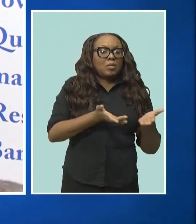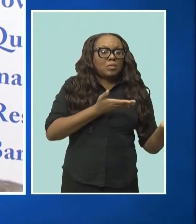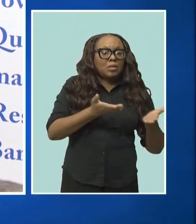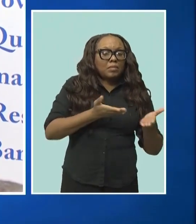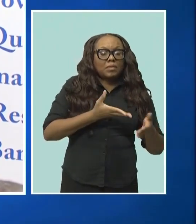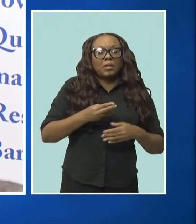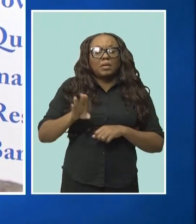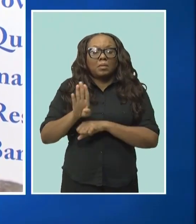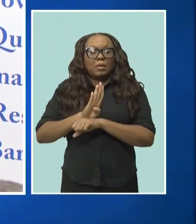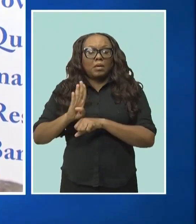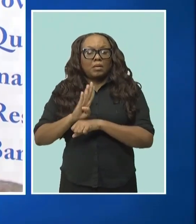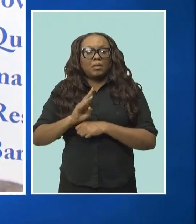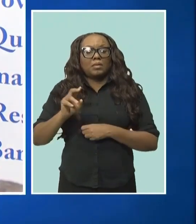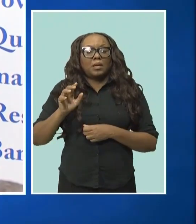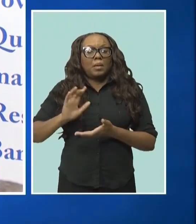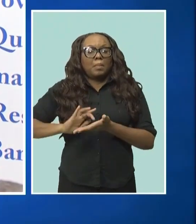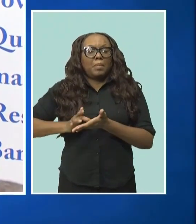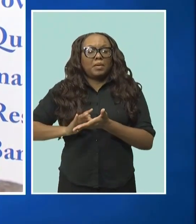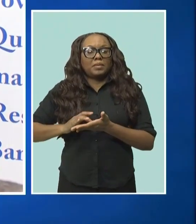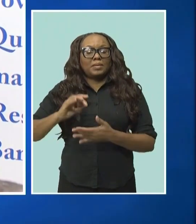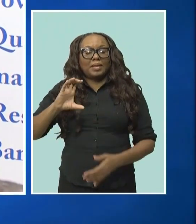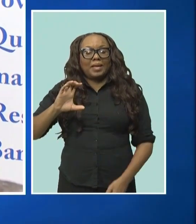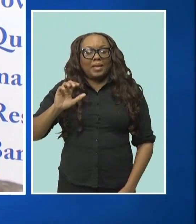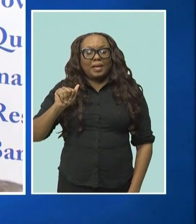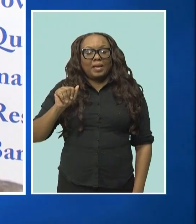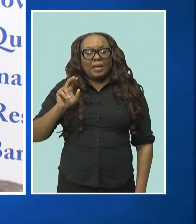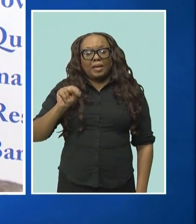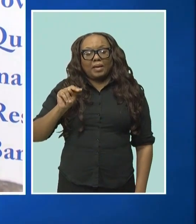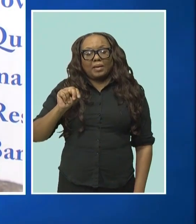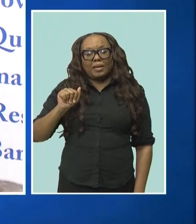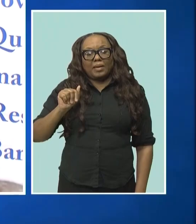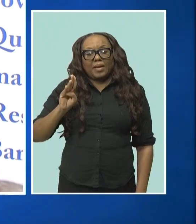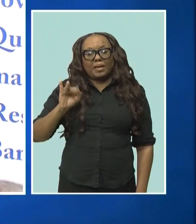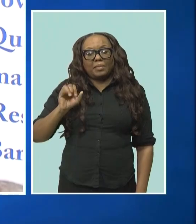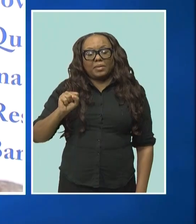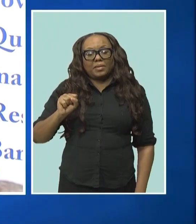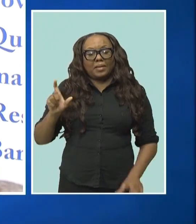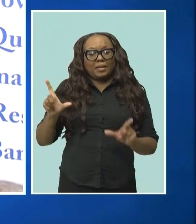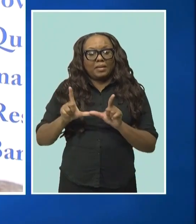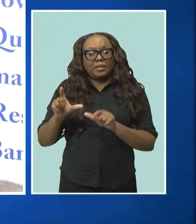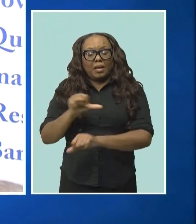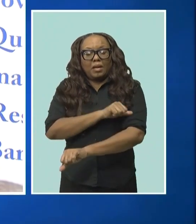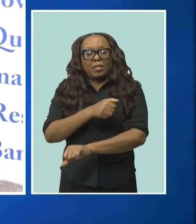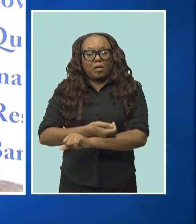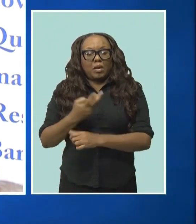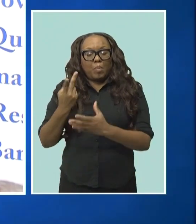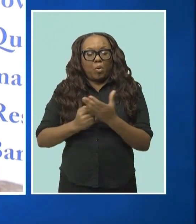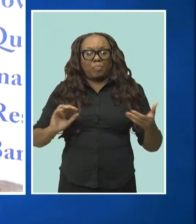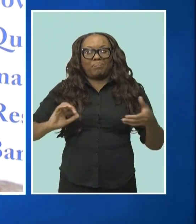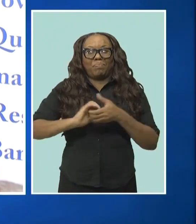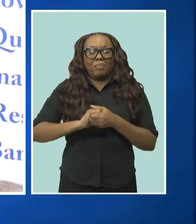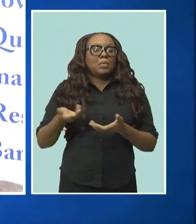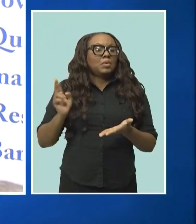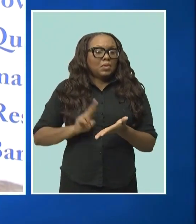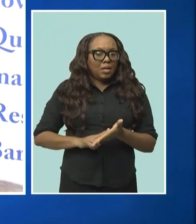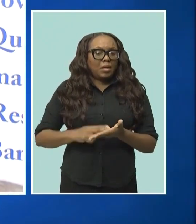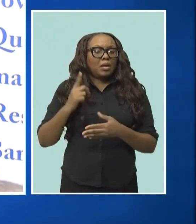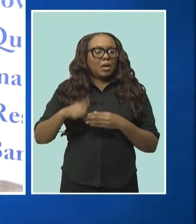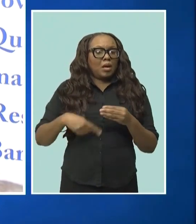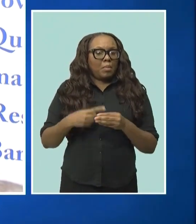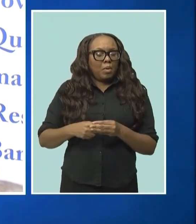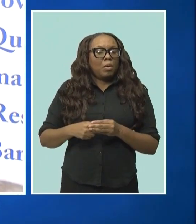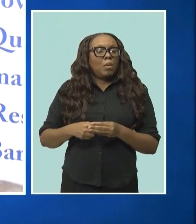Authority, the BMCLA, signed a memorandum of understanding for the regulation of medicinal cannabis use in Barbados.